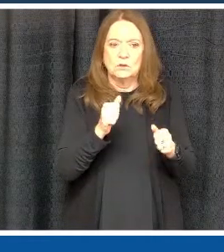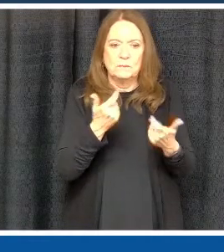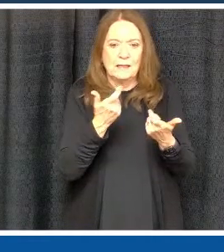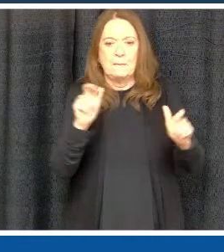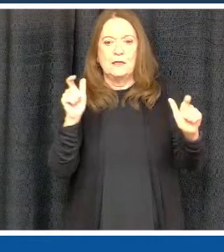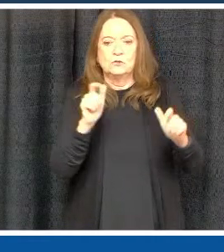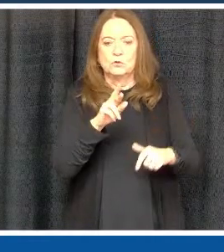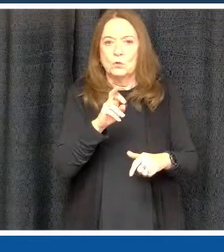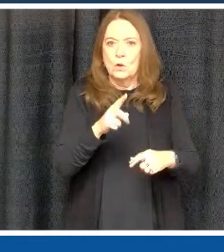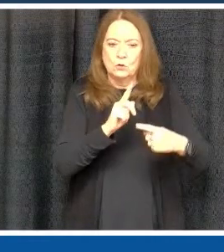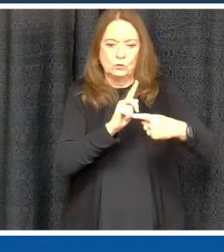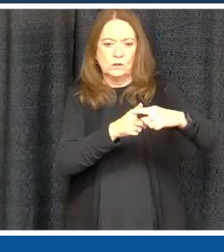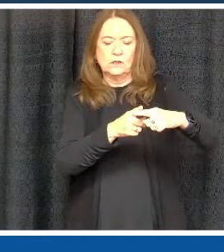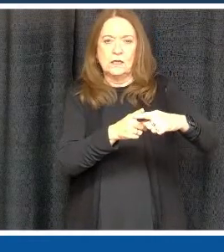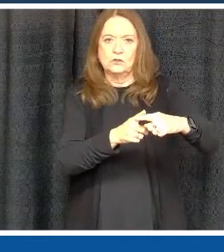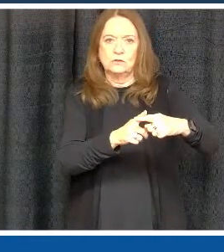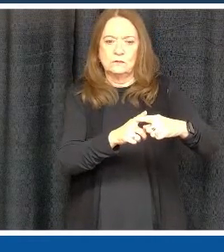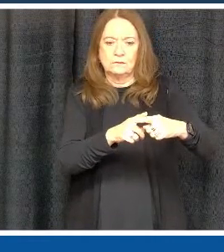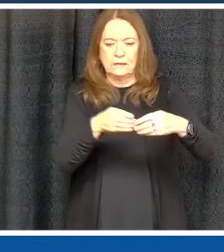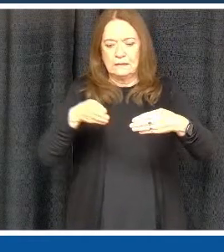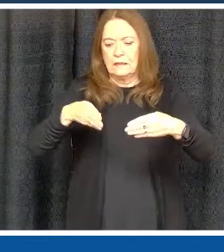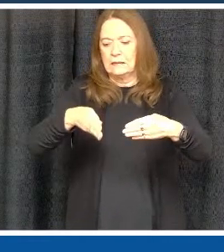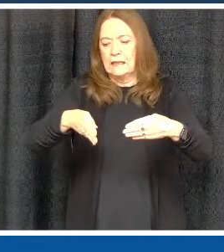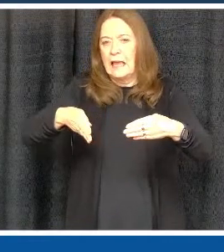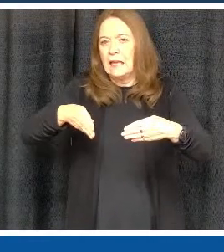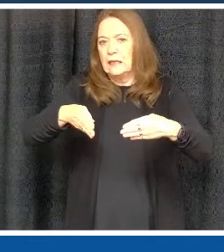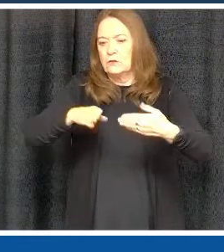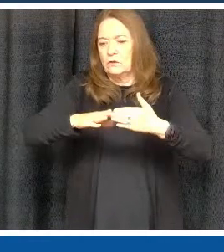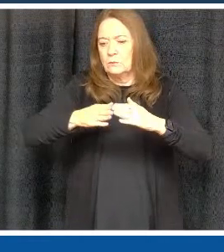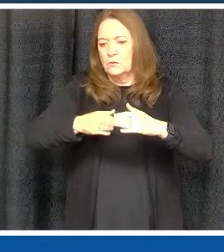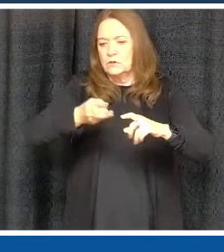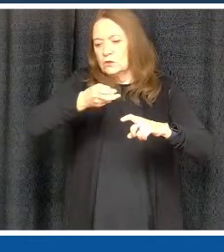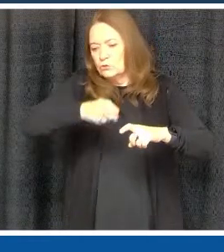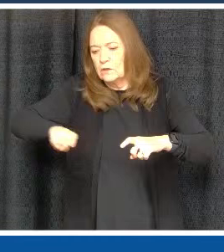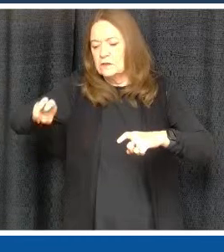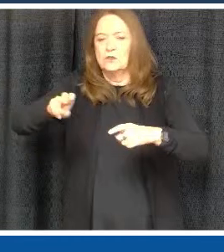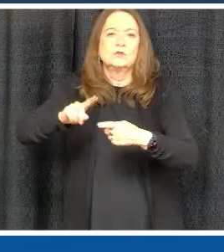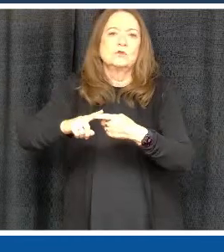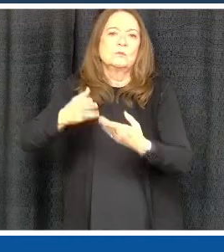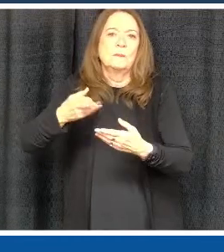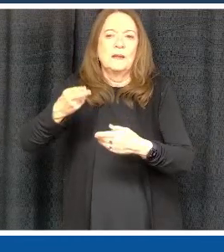major intersection at the edge of the community as a transition to a higher density use.